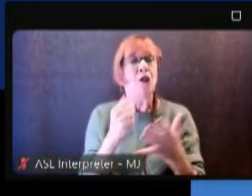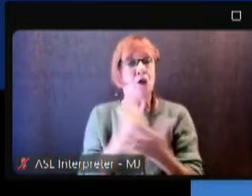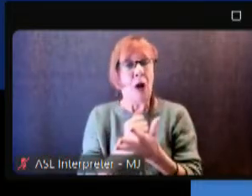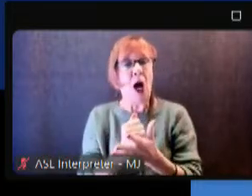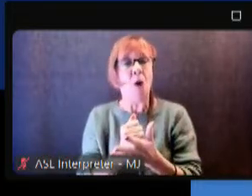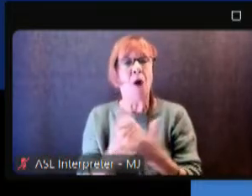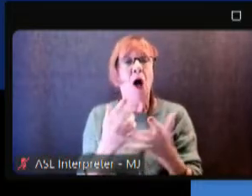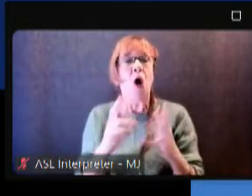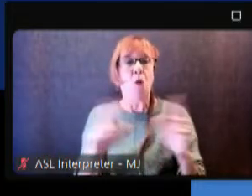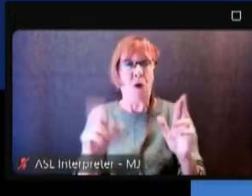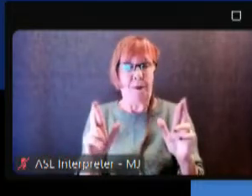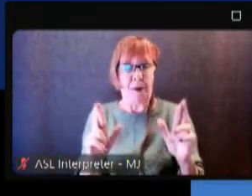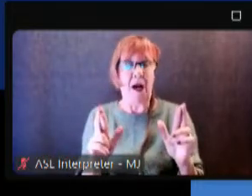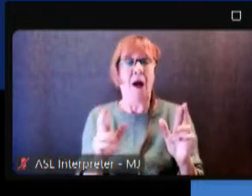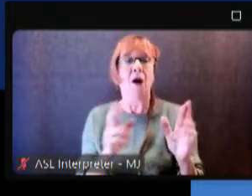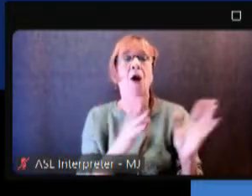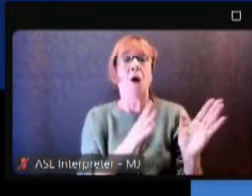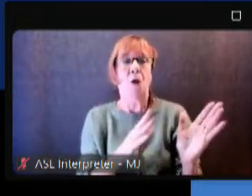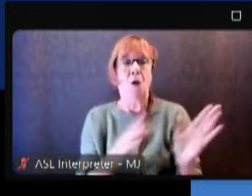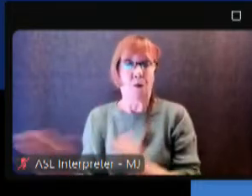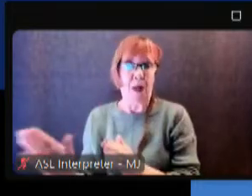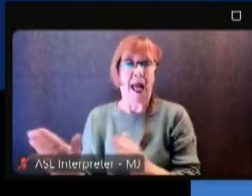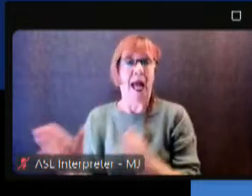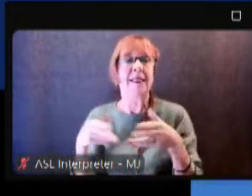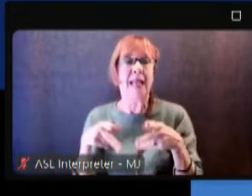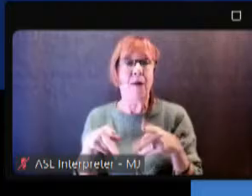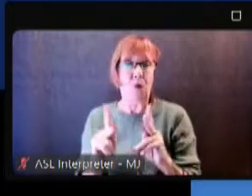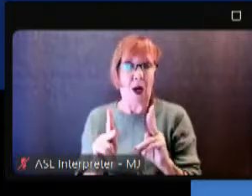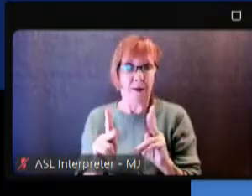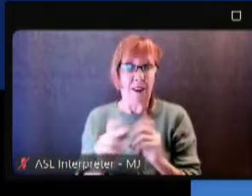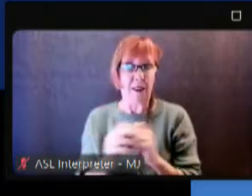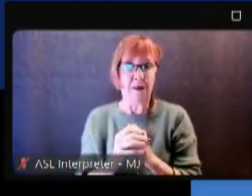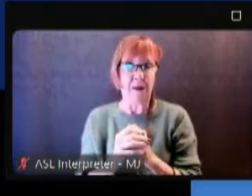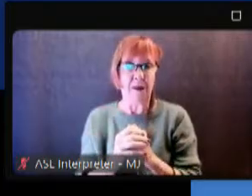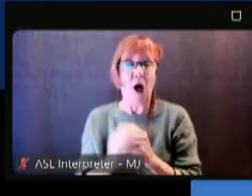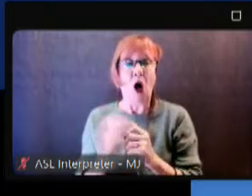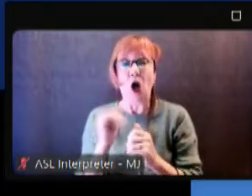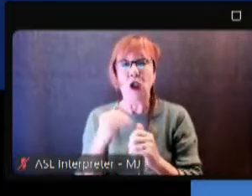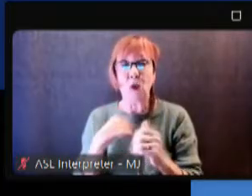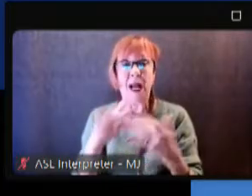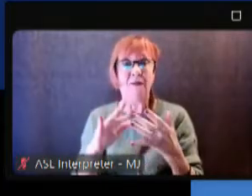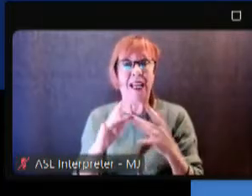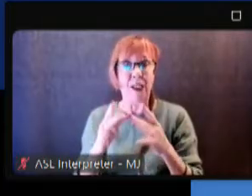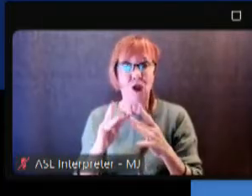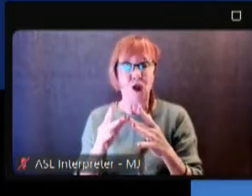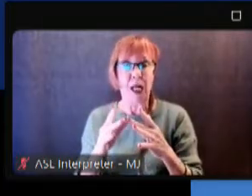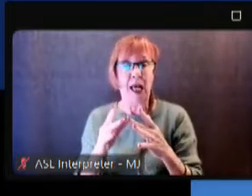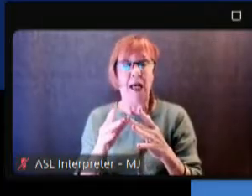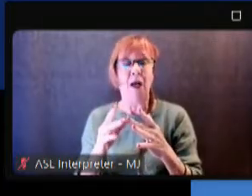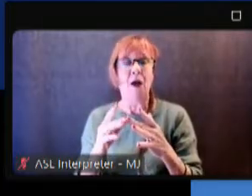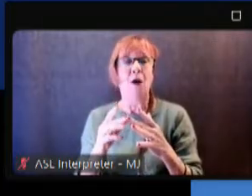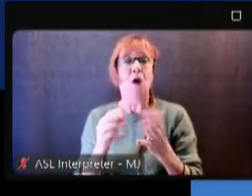rebuild permitting process. We also have many online resources at